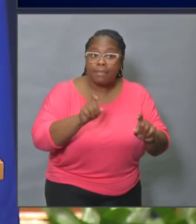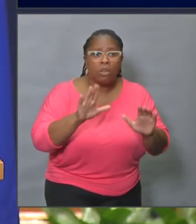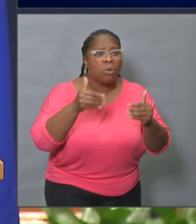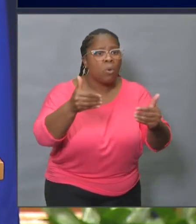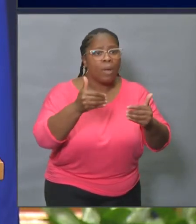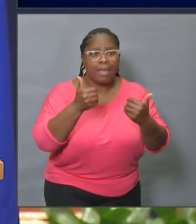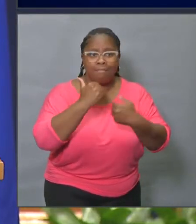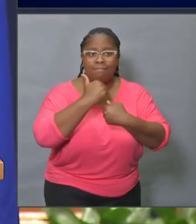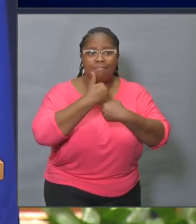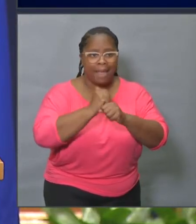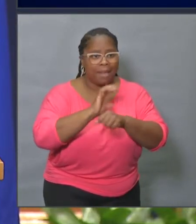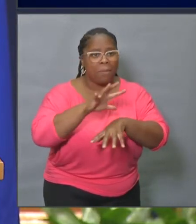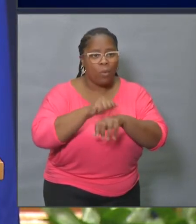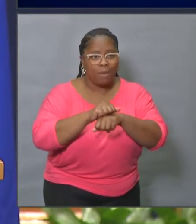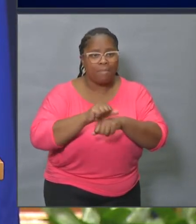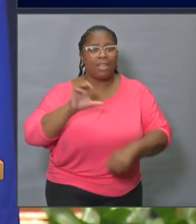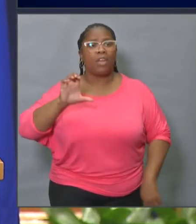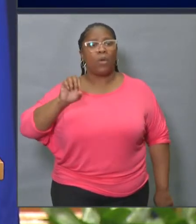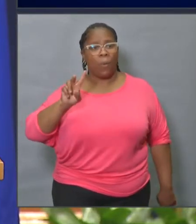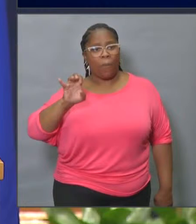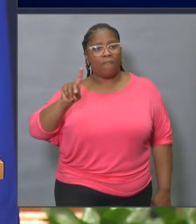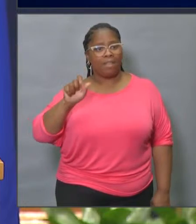Visit